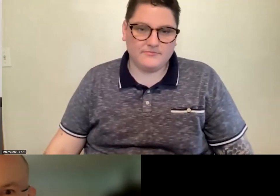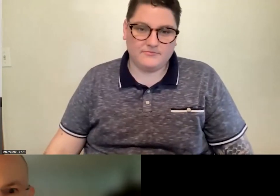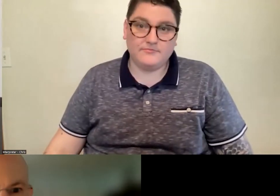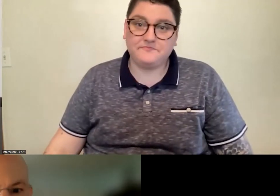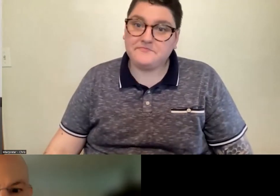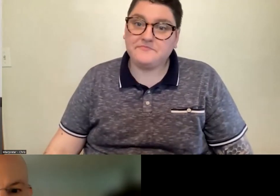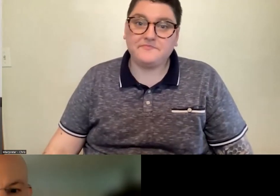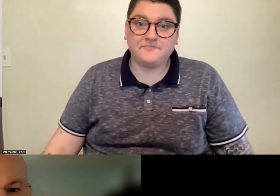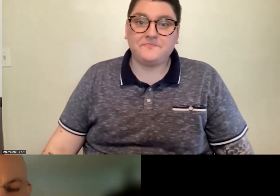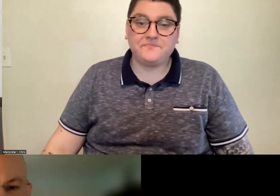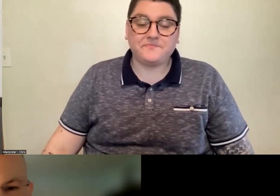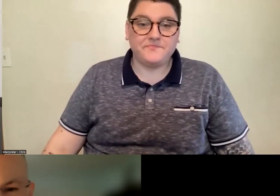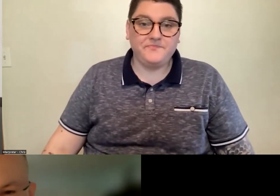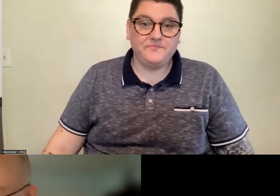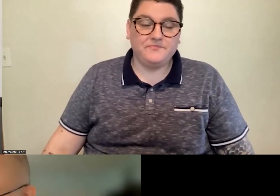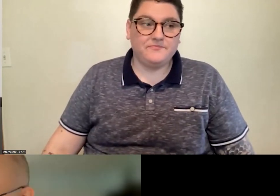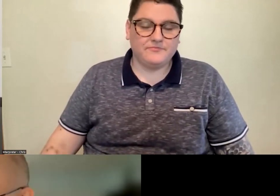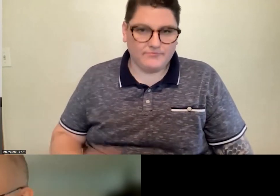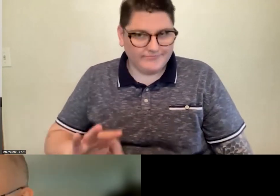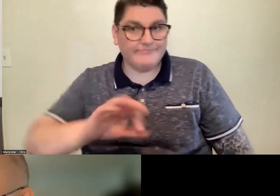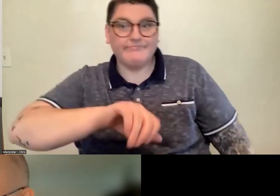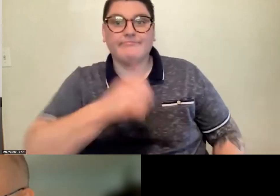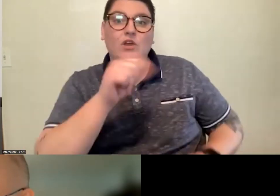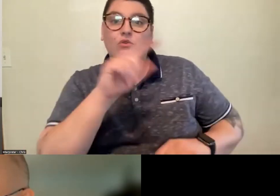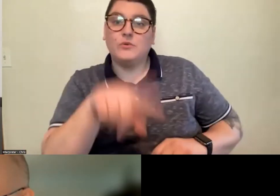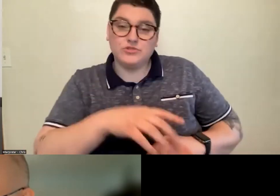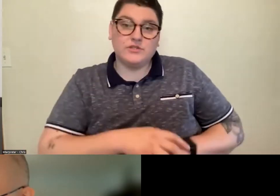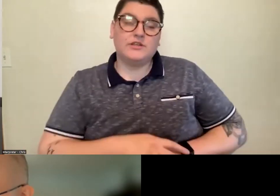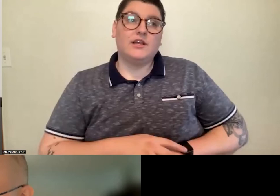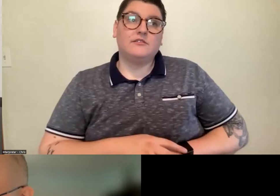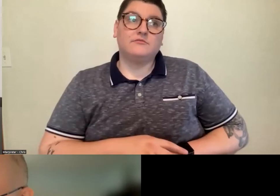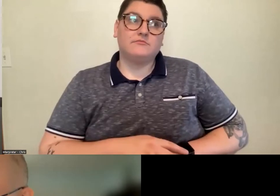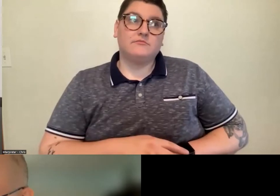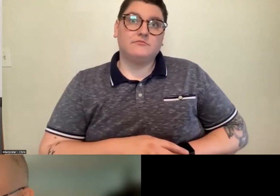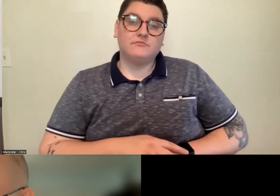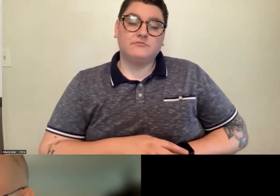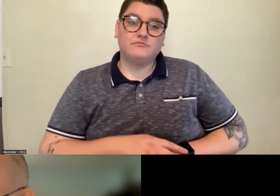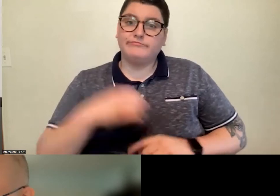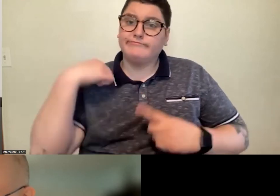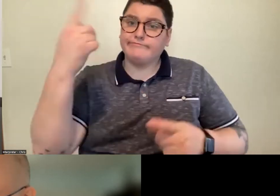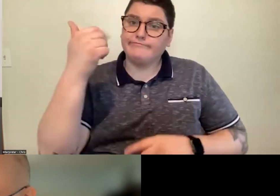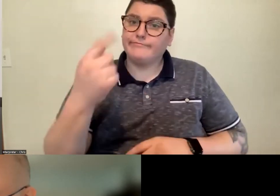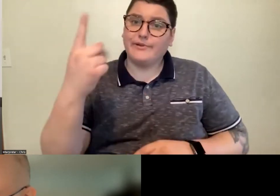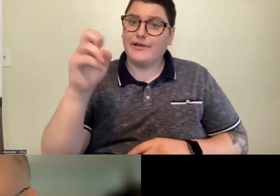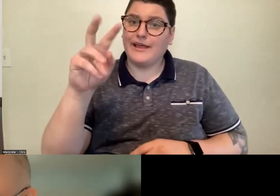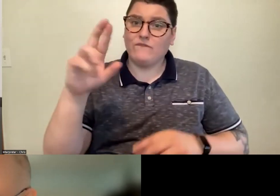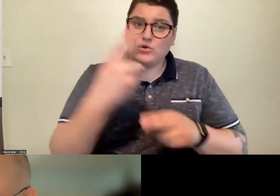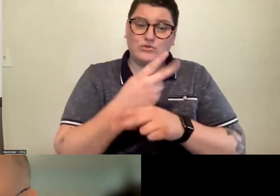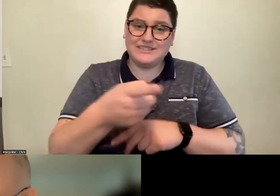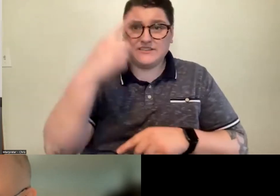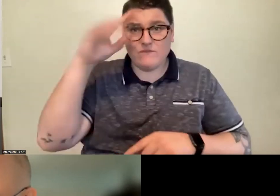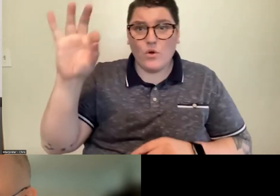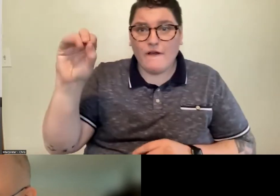Okay, great. Another question is, has this ever been used in a forensic mentally